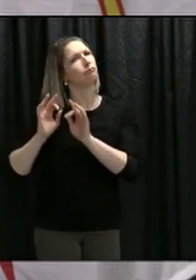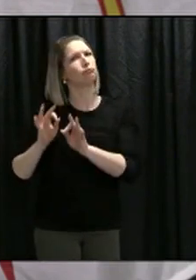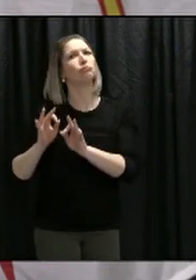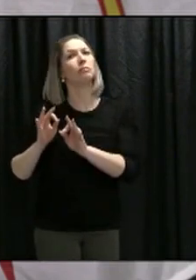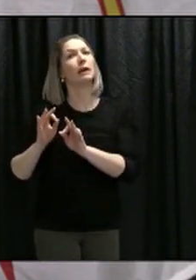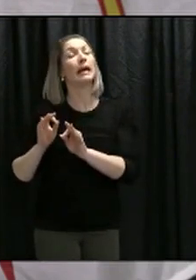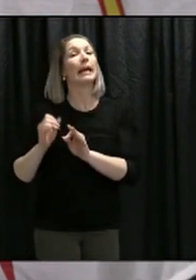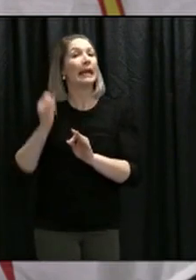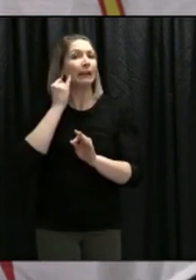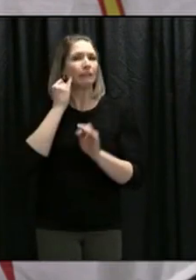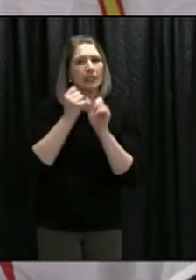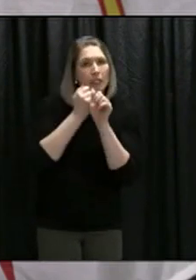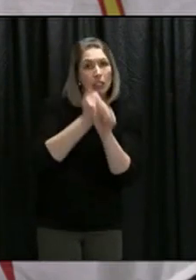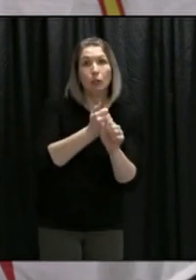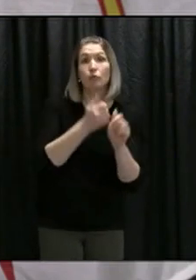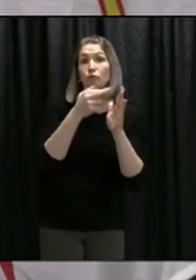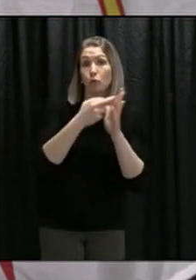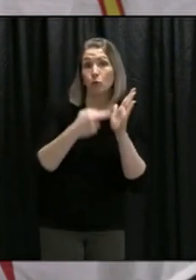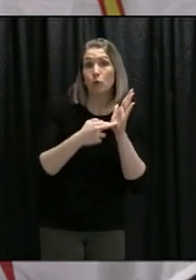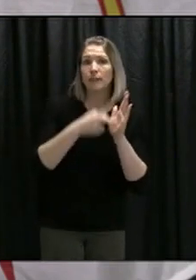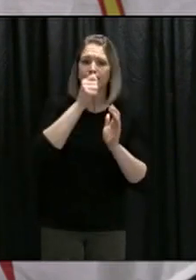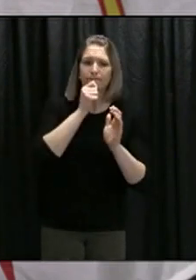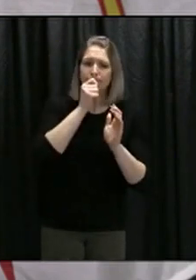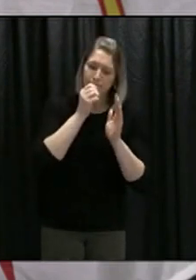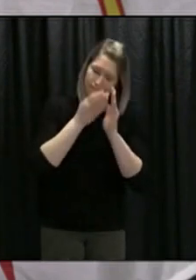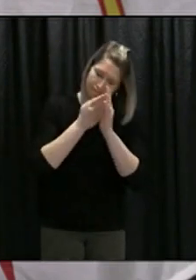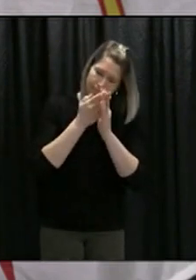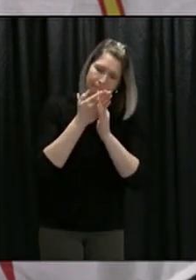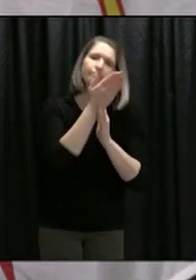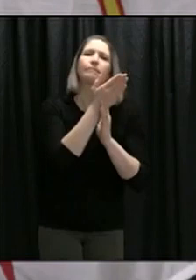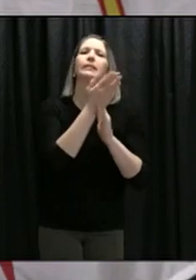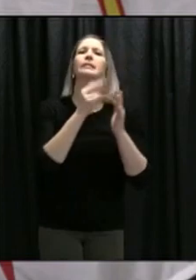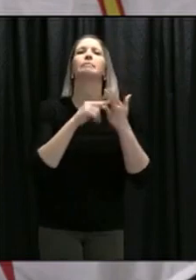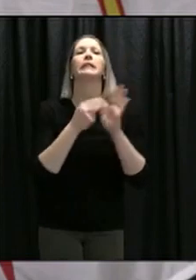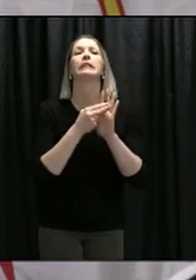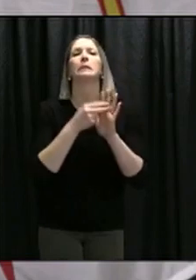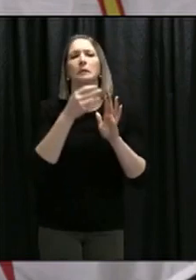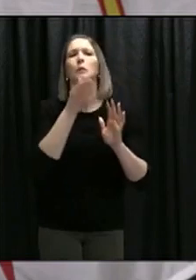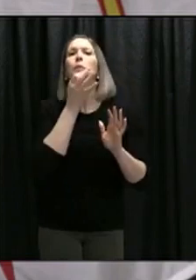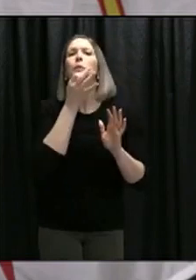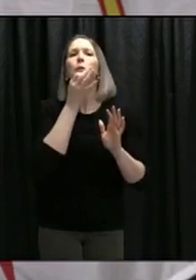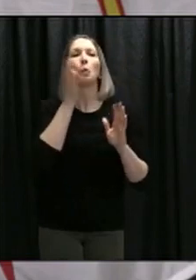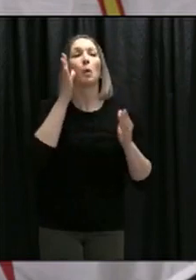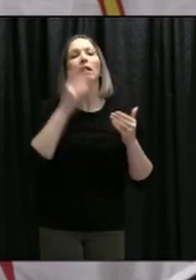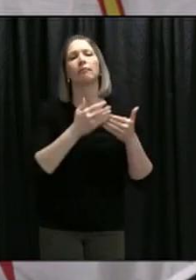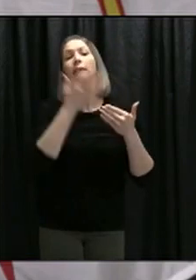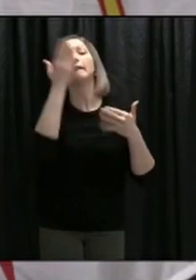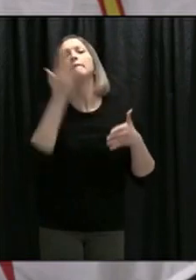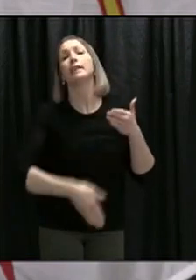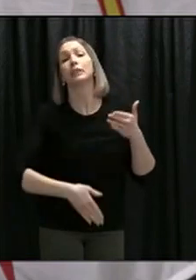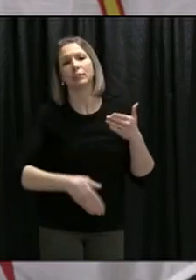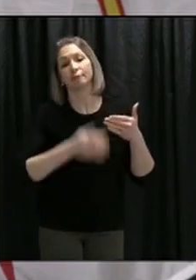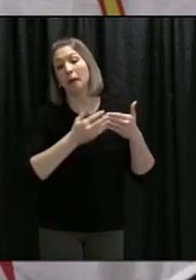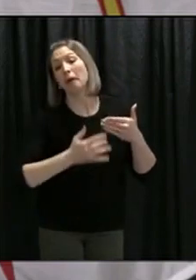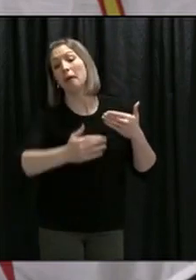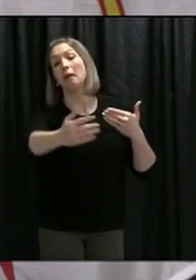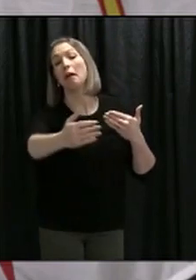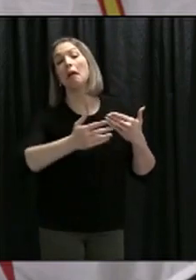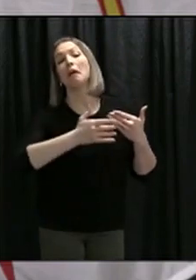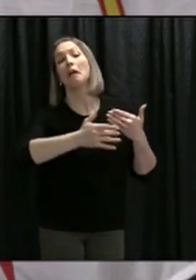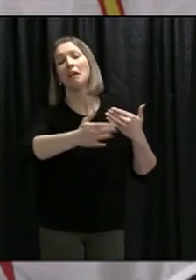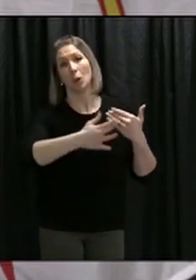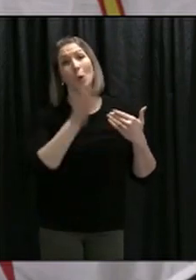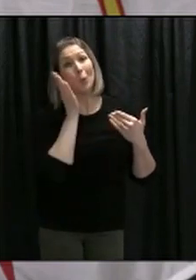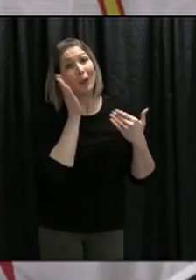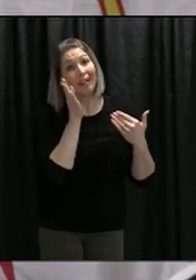ones. This time will come, and better days are ahead. If you are not in self-isolation or quarantine, it